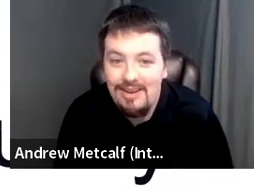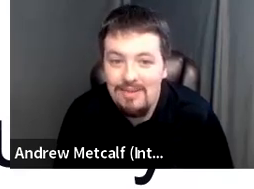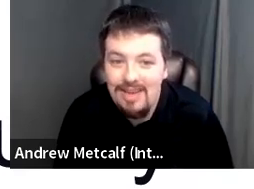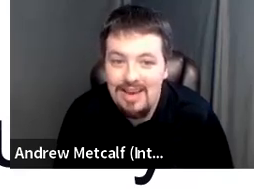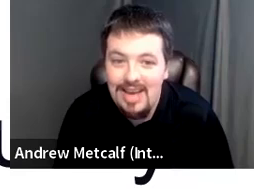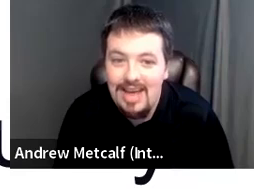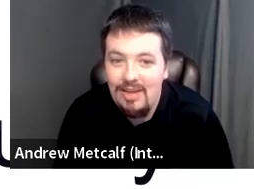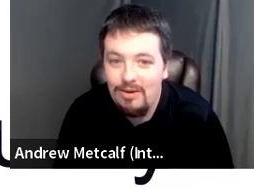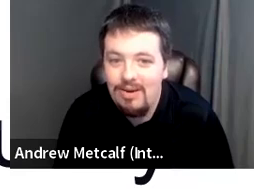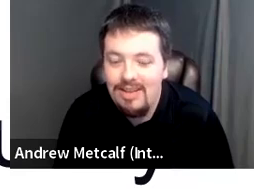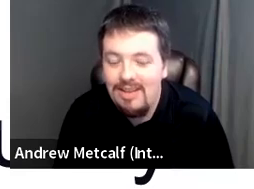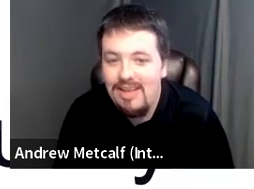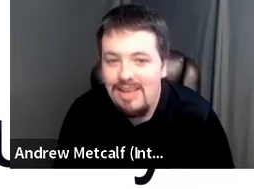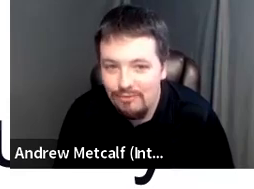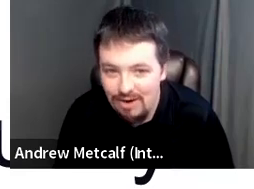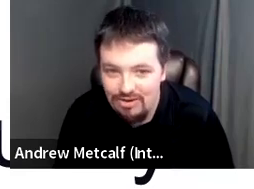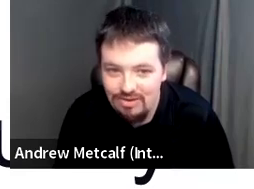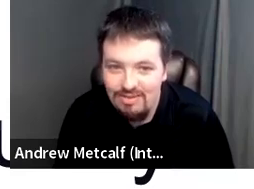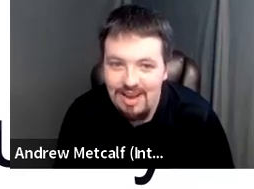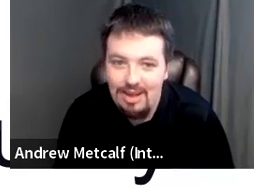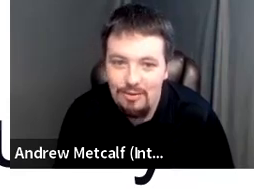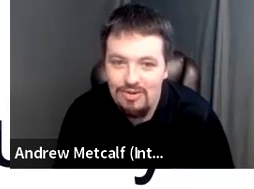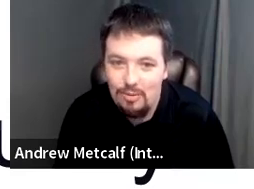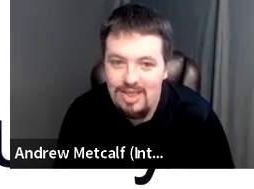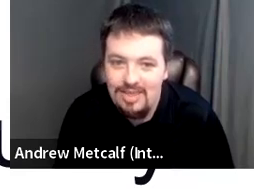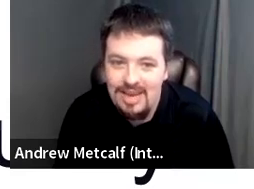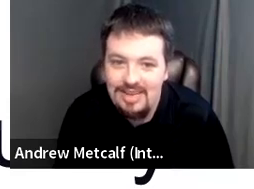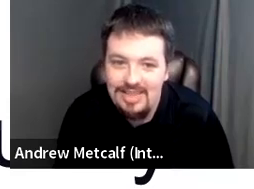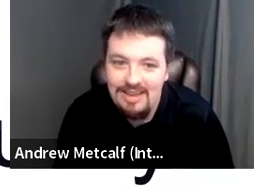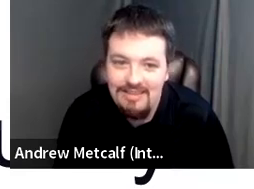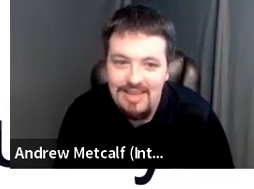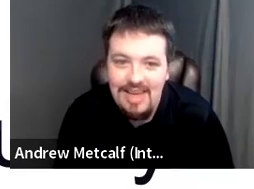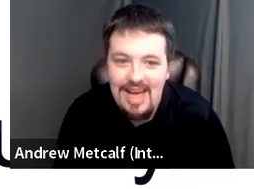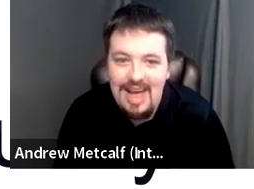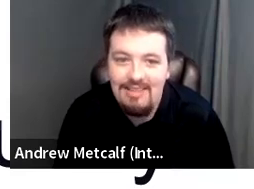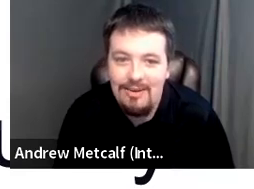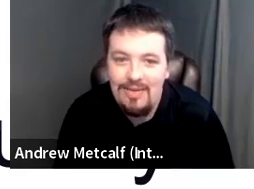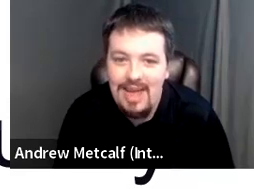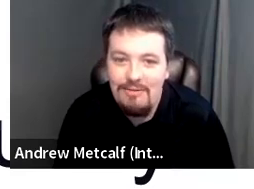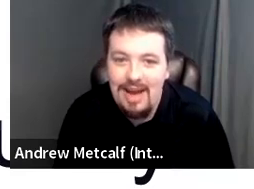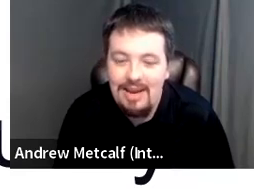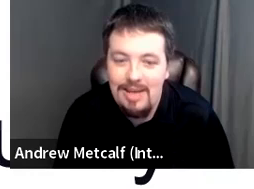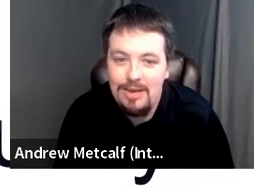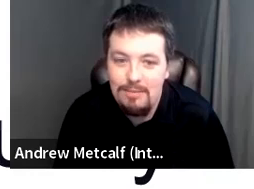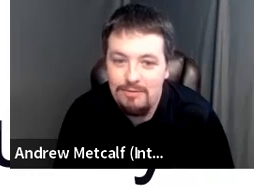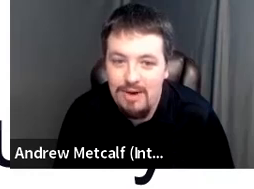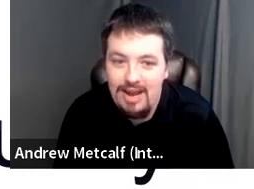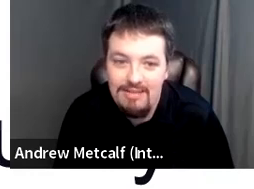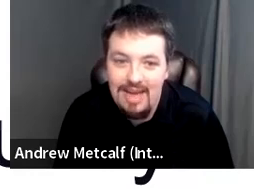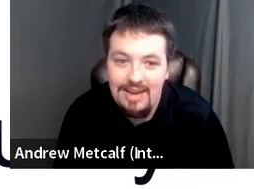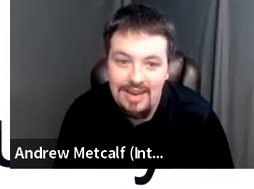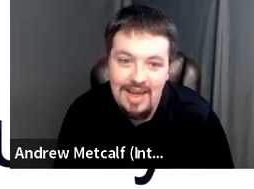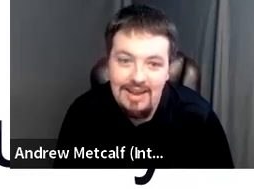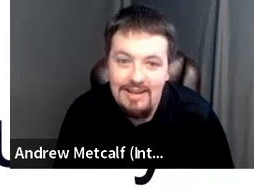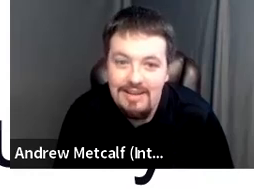and Thomas Gallaudet, and they learned French Sign Language and the way that they did things. And so they invited him to come to